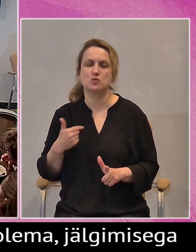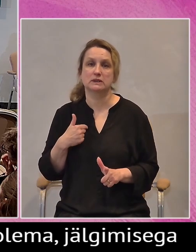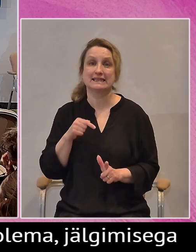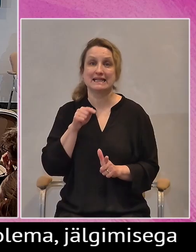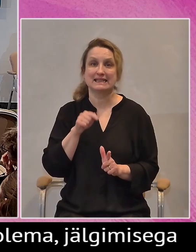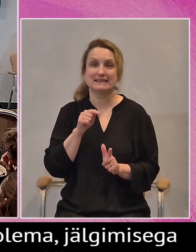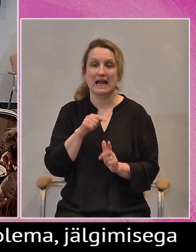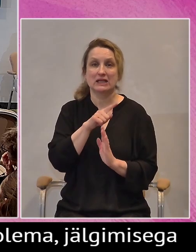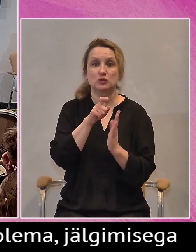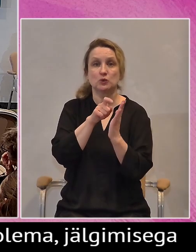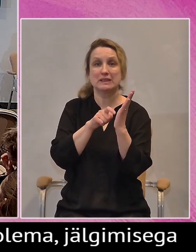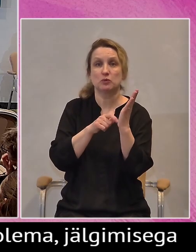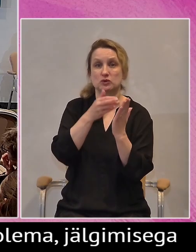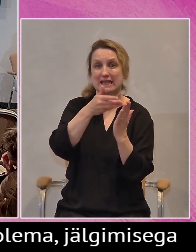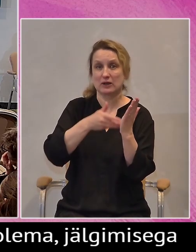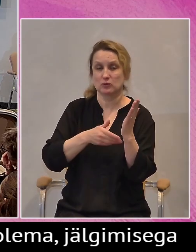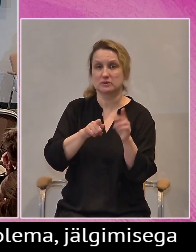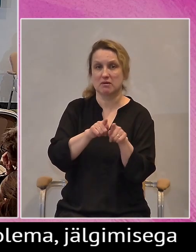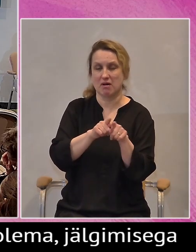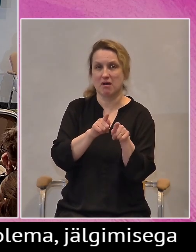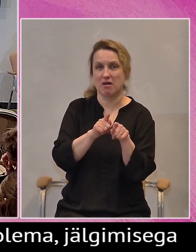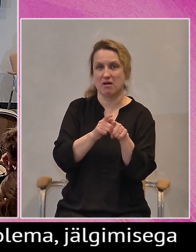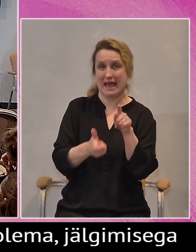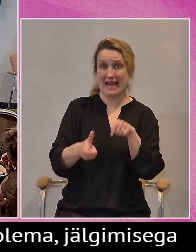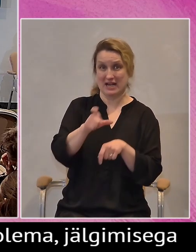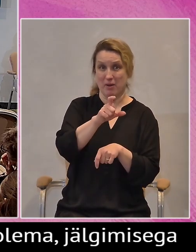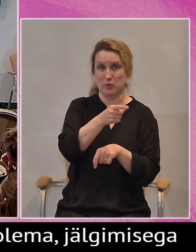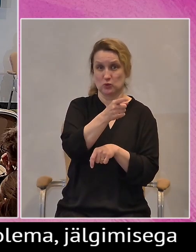Yes, I do agree. In the survey as well,